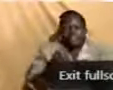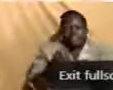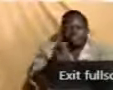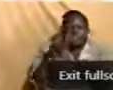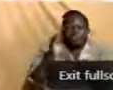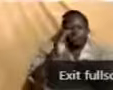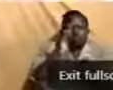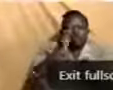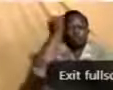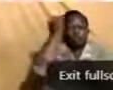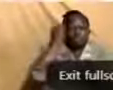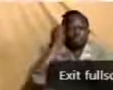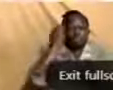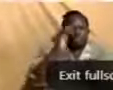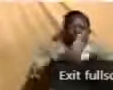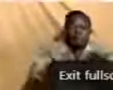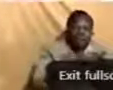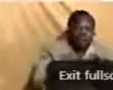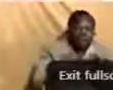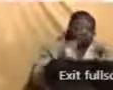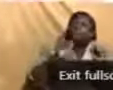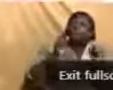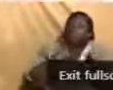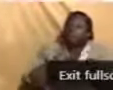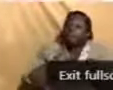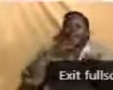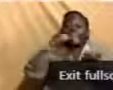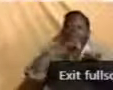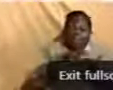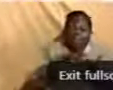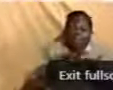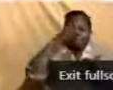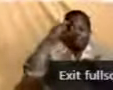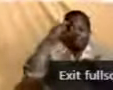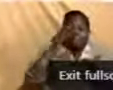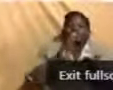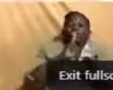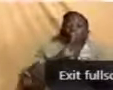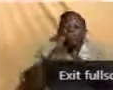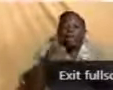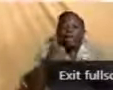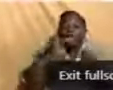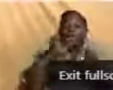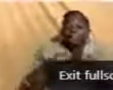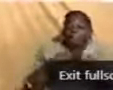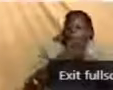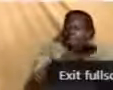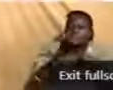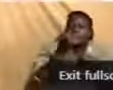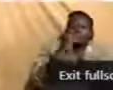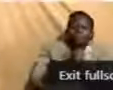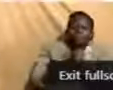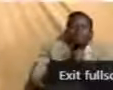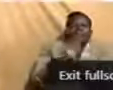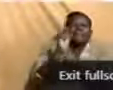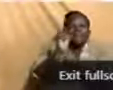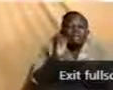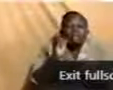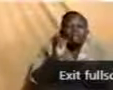judges. And of course they would have a case, because that particular order allows them to do that. The president